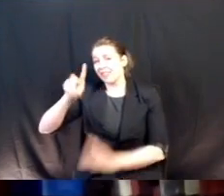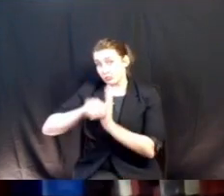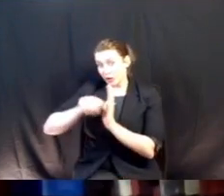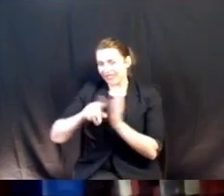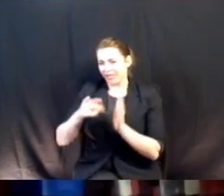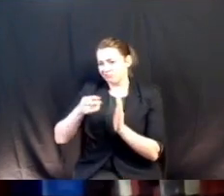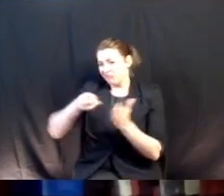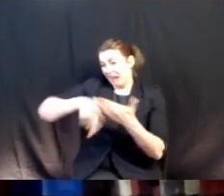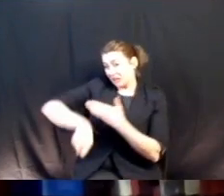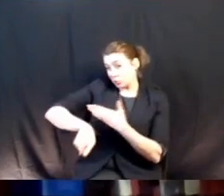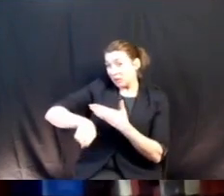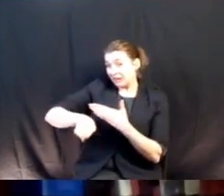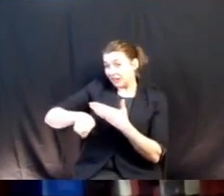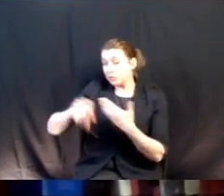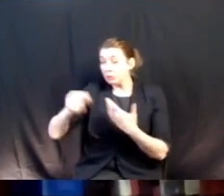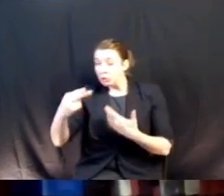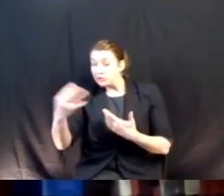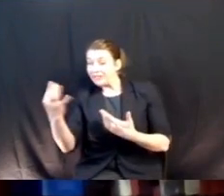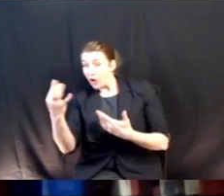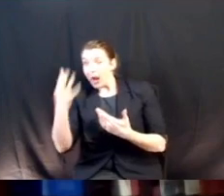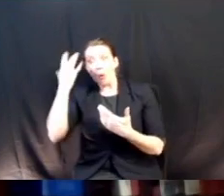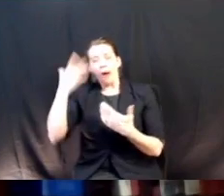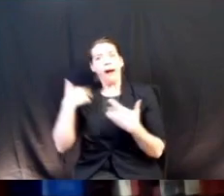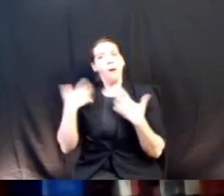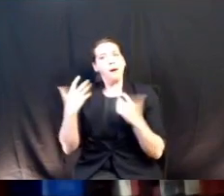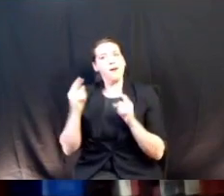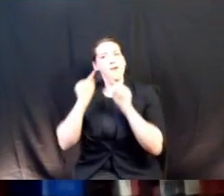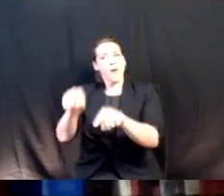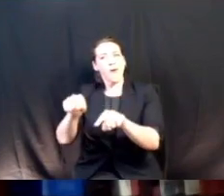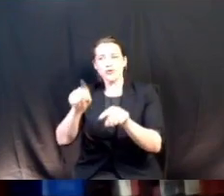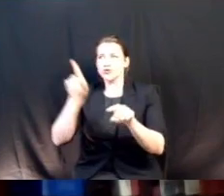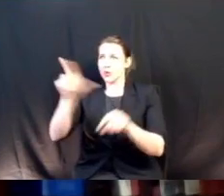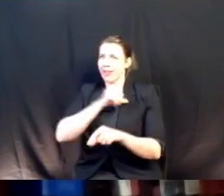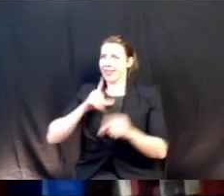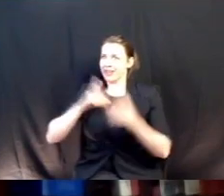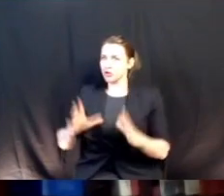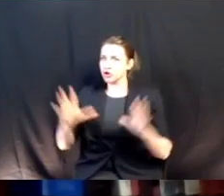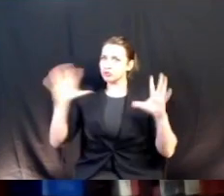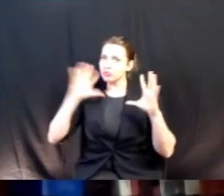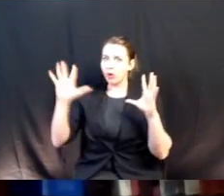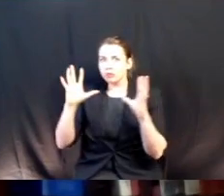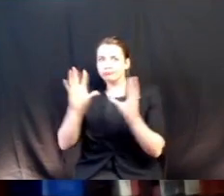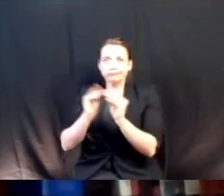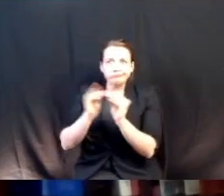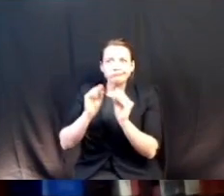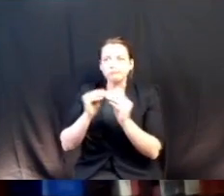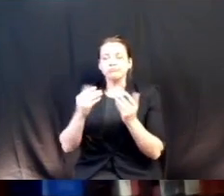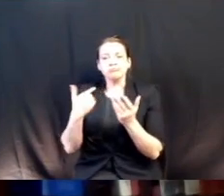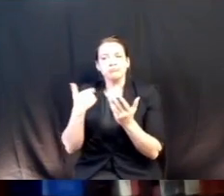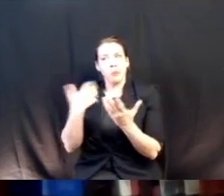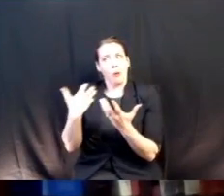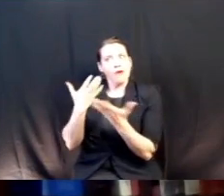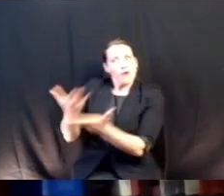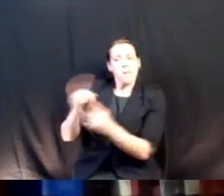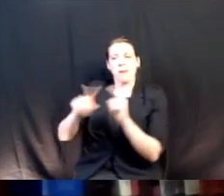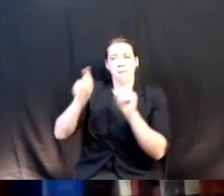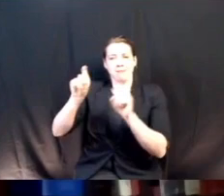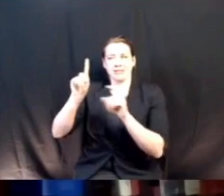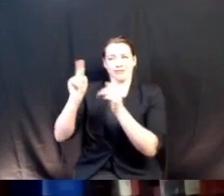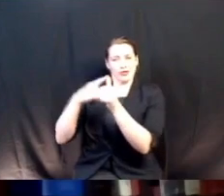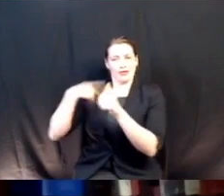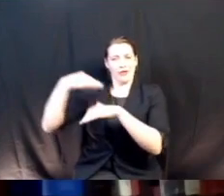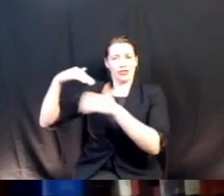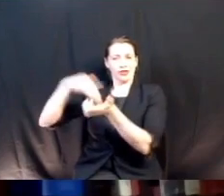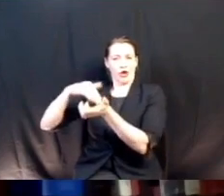be there during session, but I just need to get sign off from the experts, from the doctors. What would that look like? Would you be in your